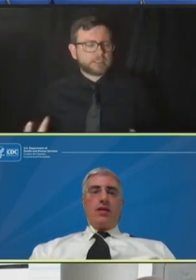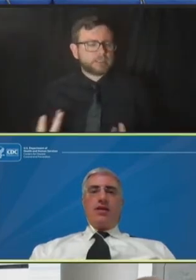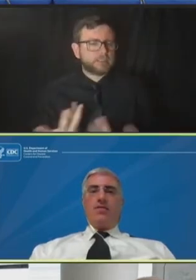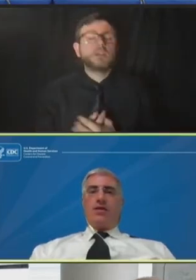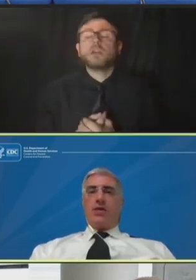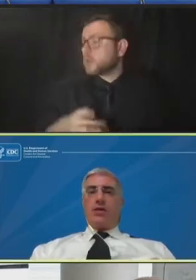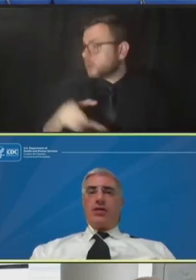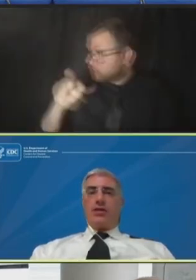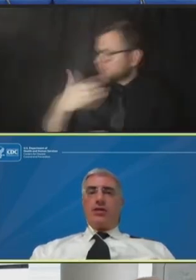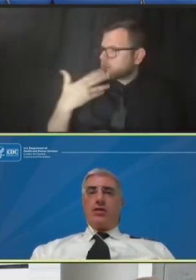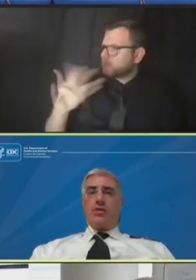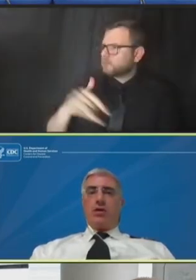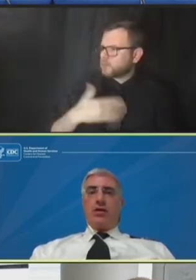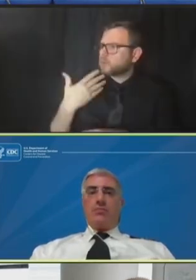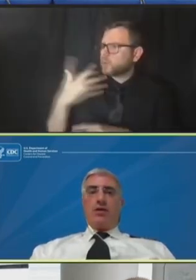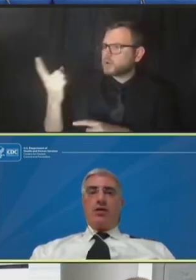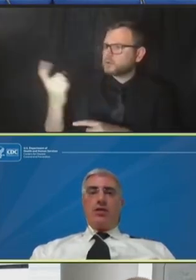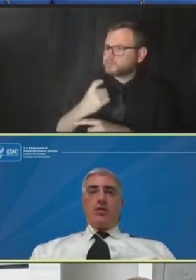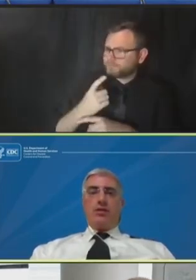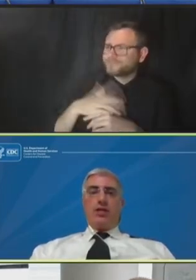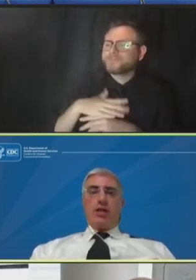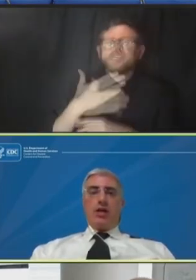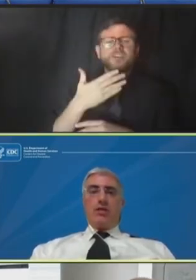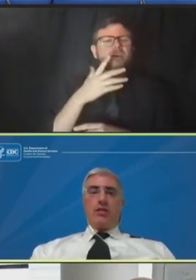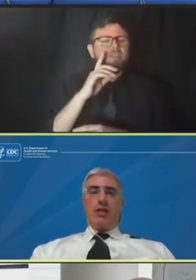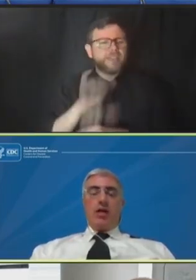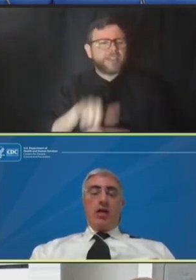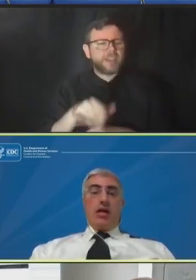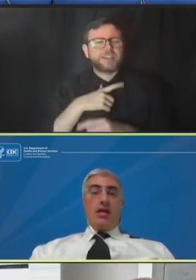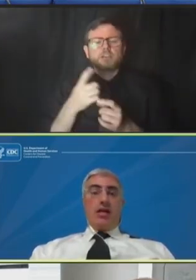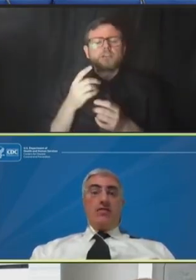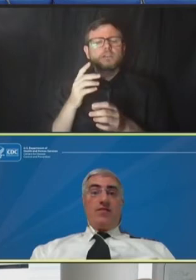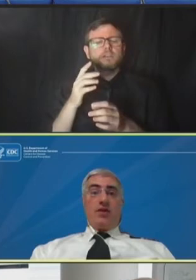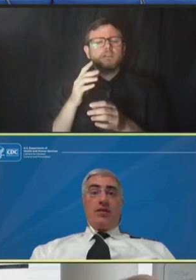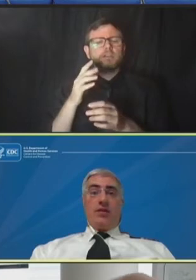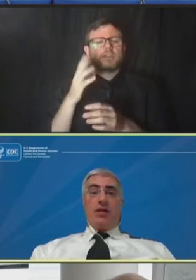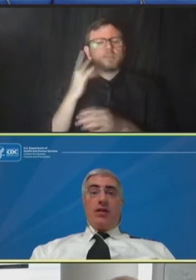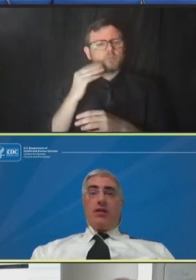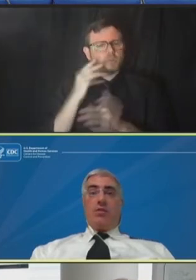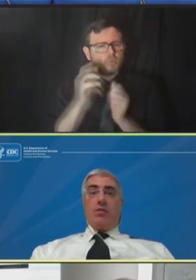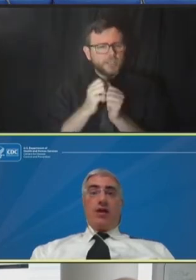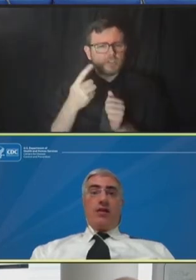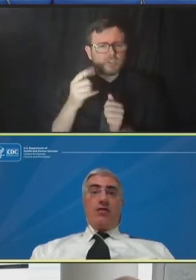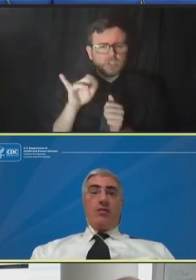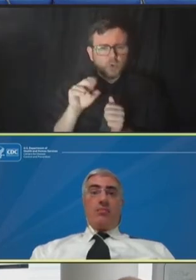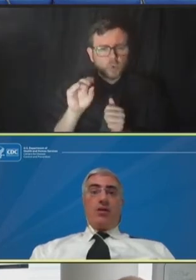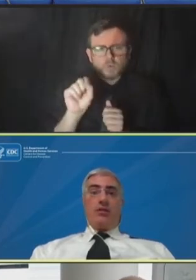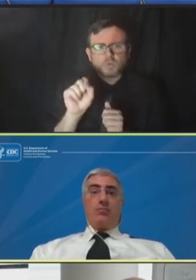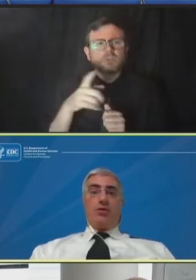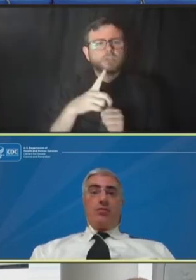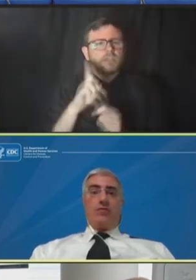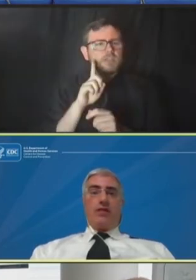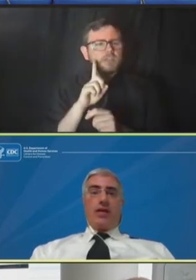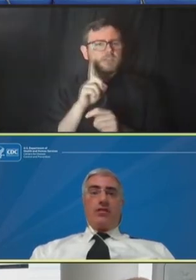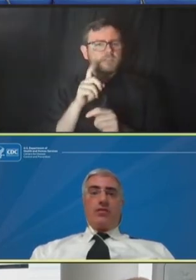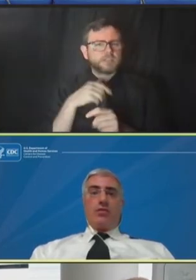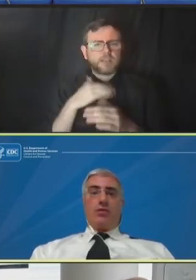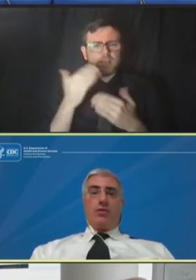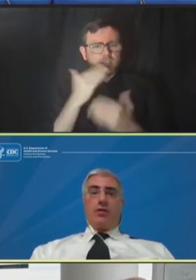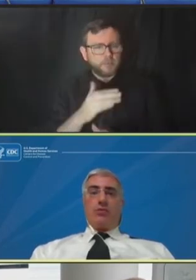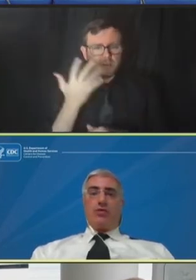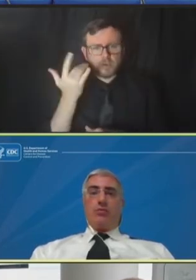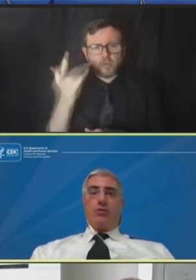Yeah, thank you for that question. So our experience with Jynneos is very limited with either pre-exposure prophylaxis